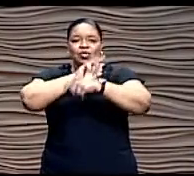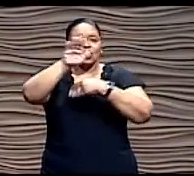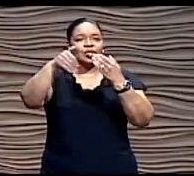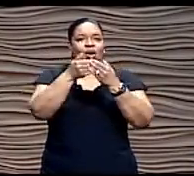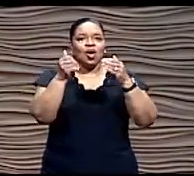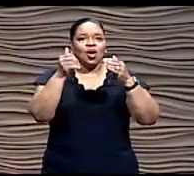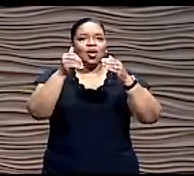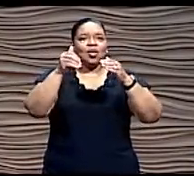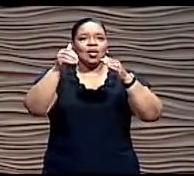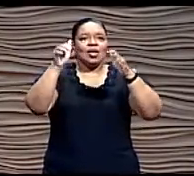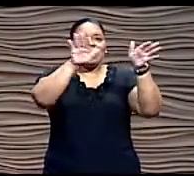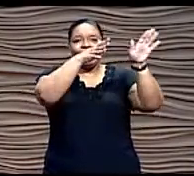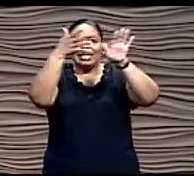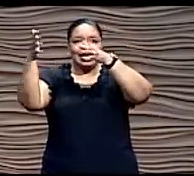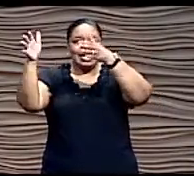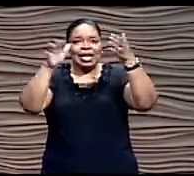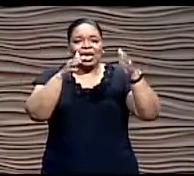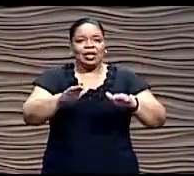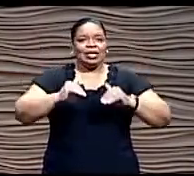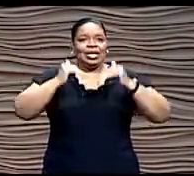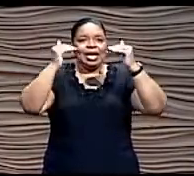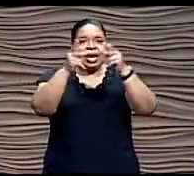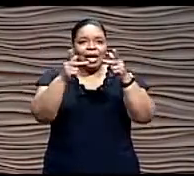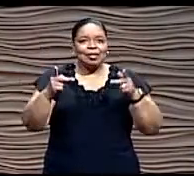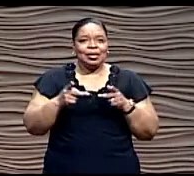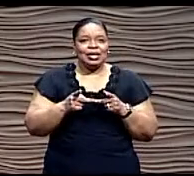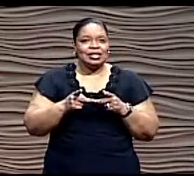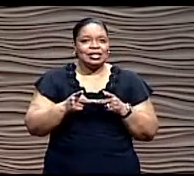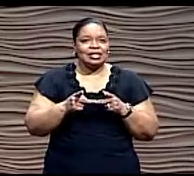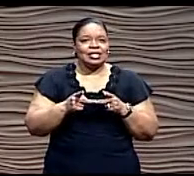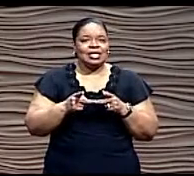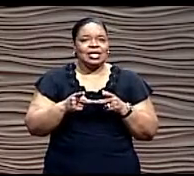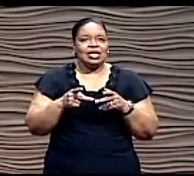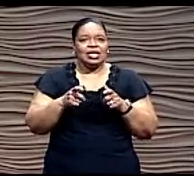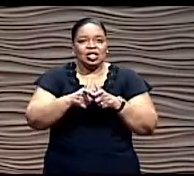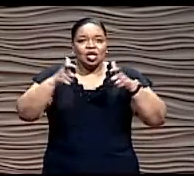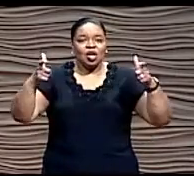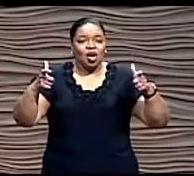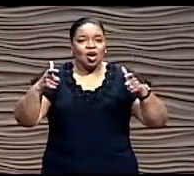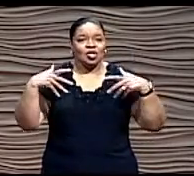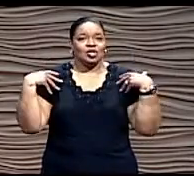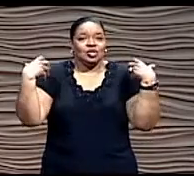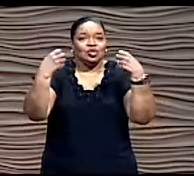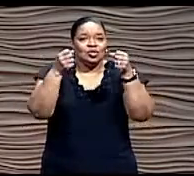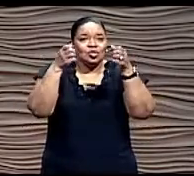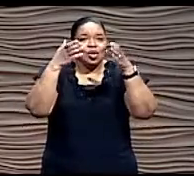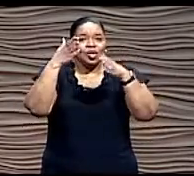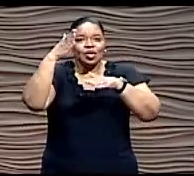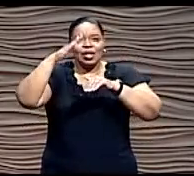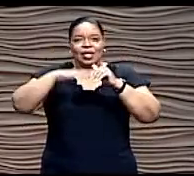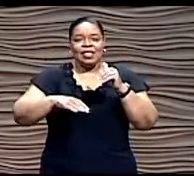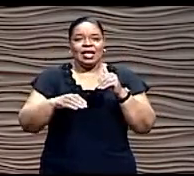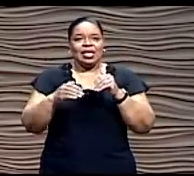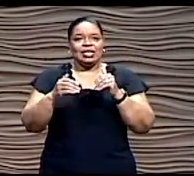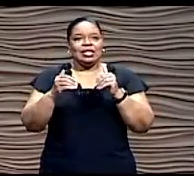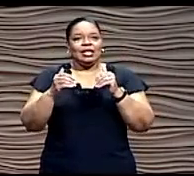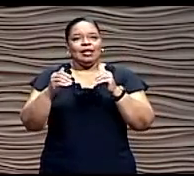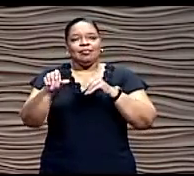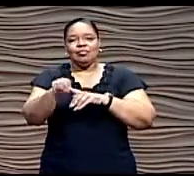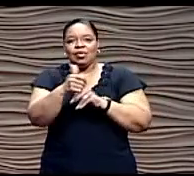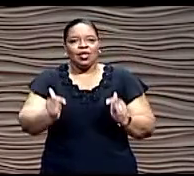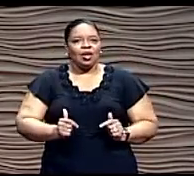An ox, the exalted position of that which is larger and stronger in the domestic life.